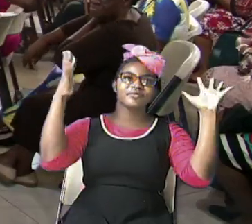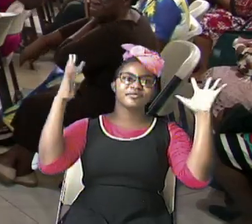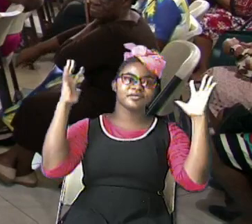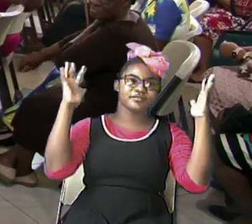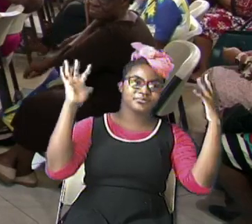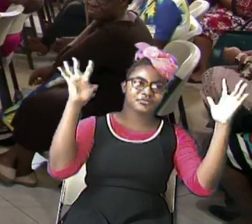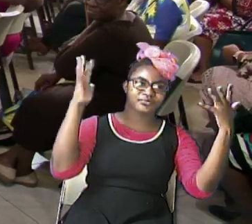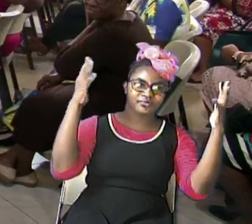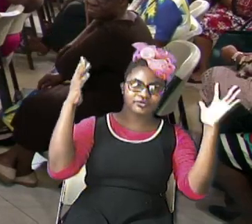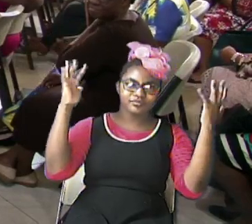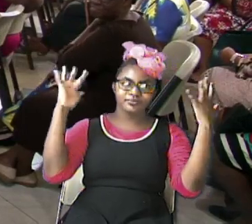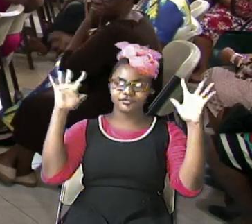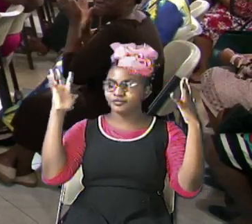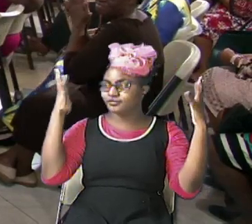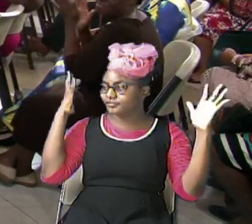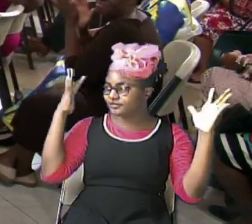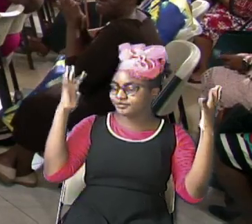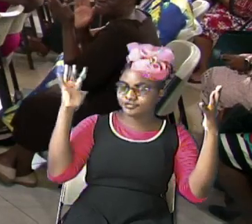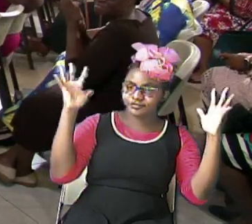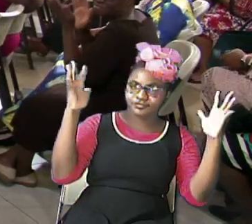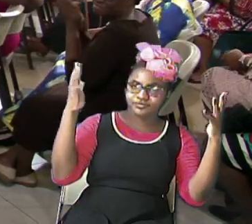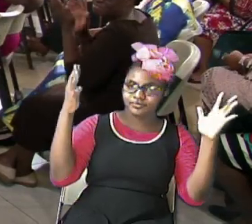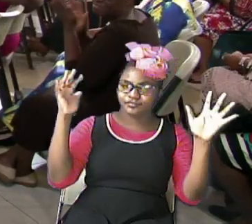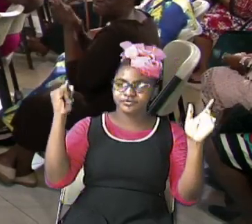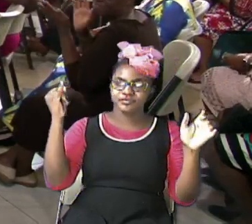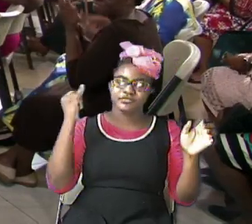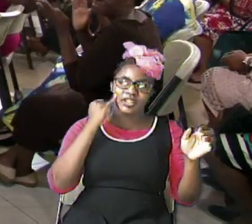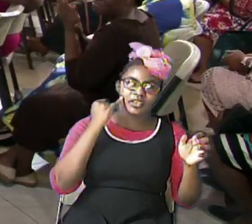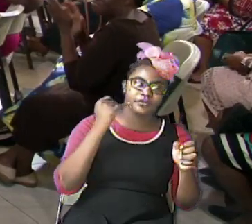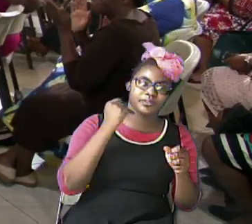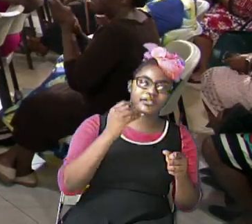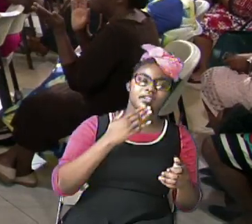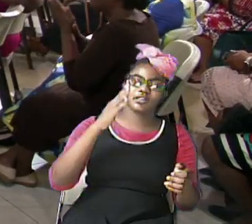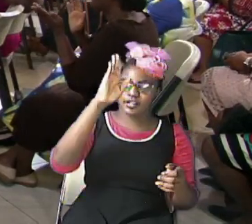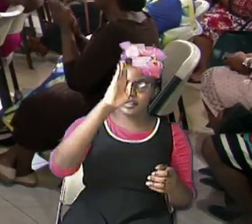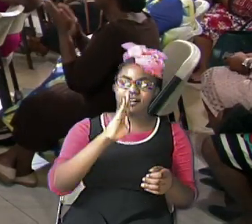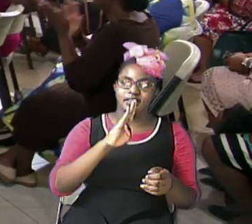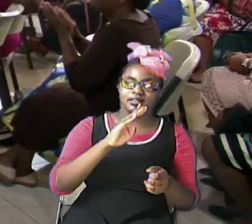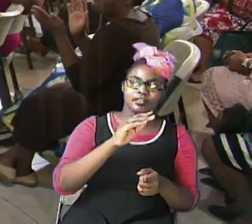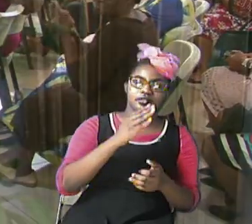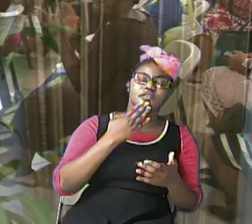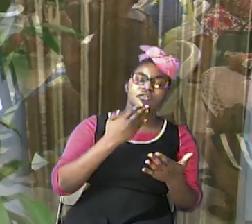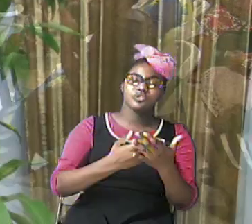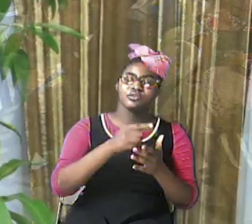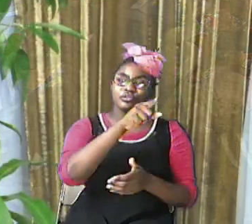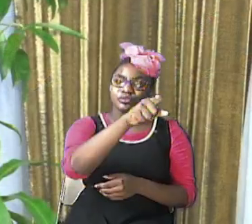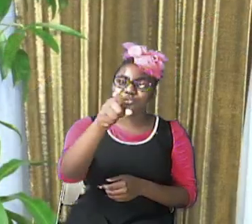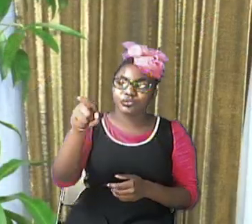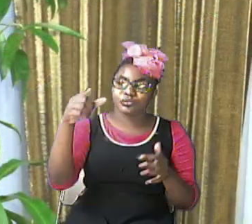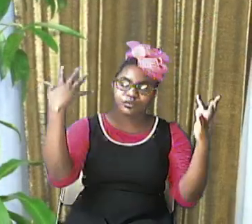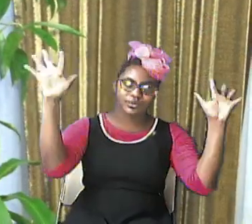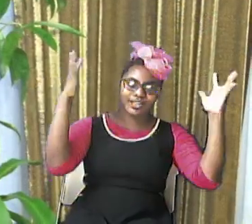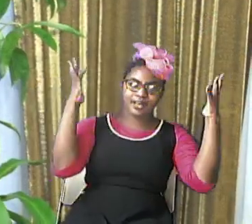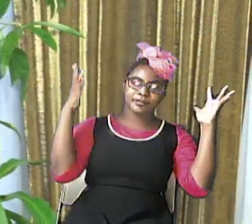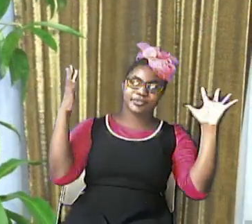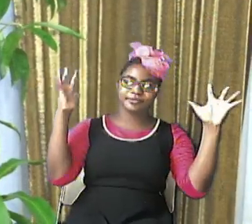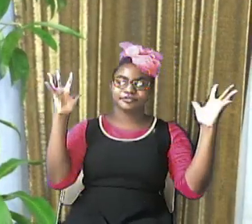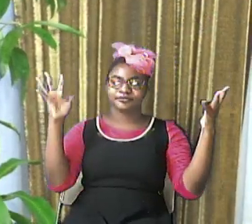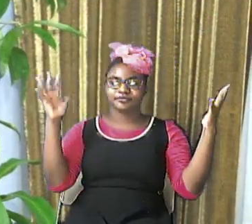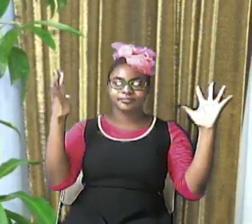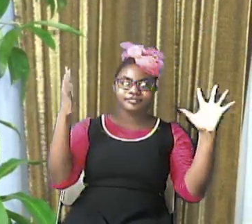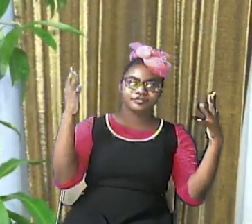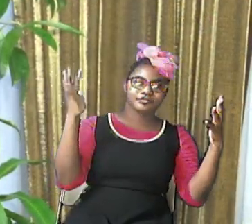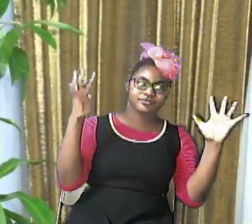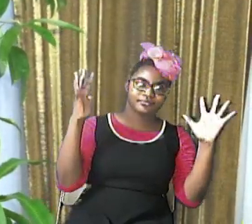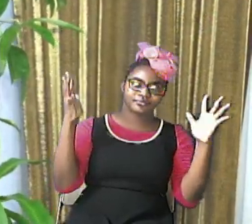a clap offering if you will. If the Lord has been good to you, praise God. Praise God. If the